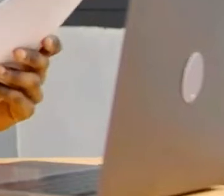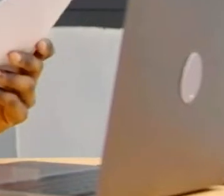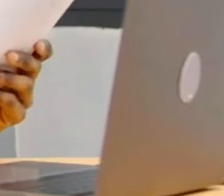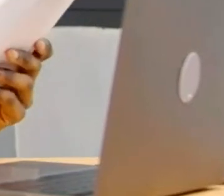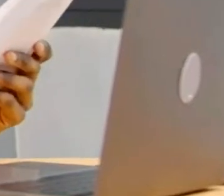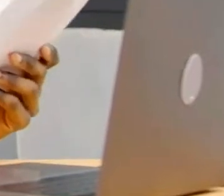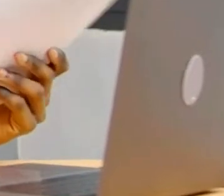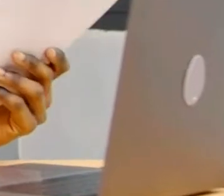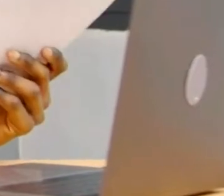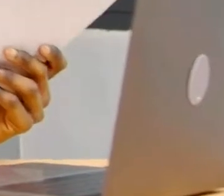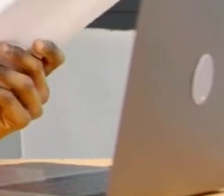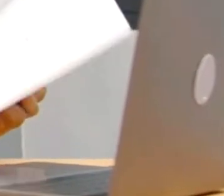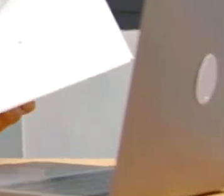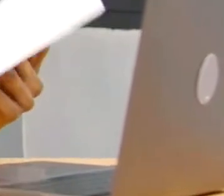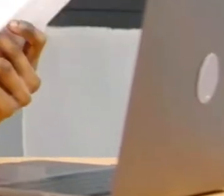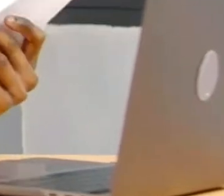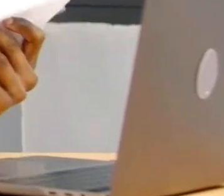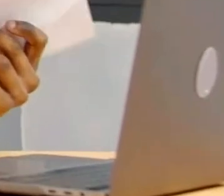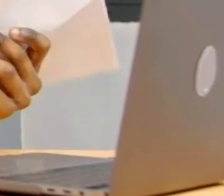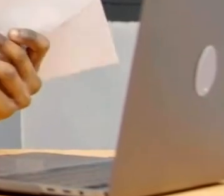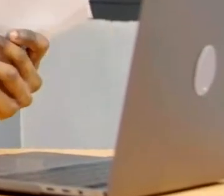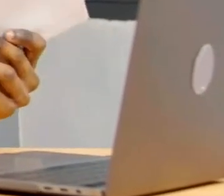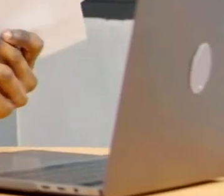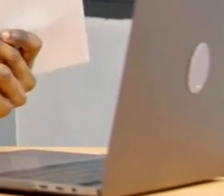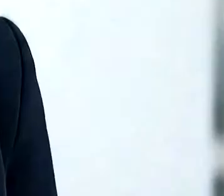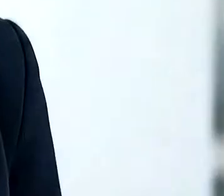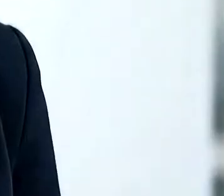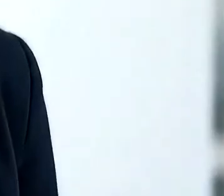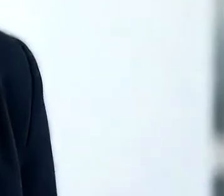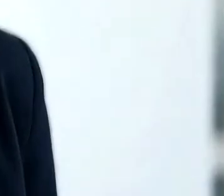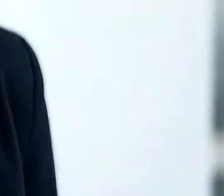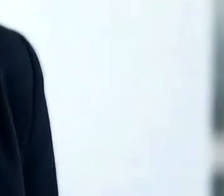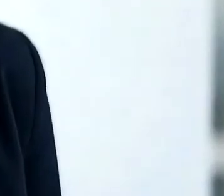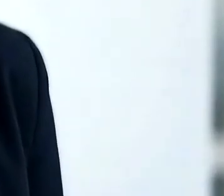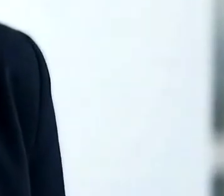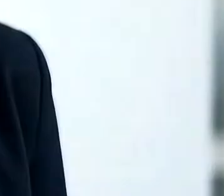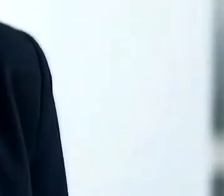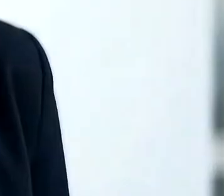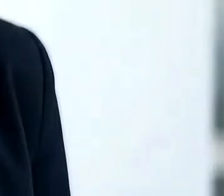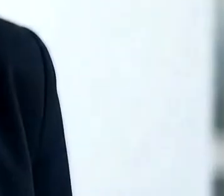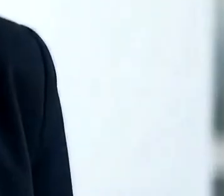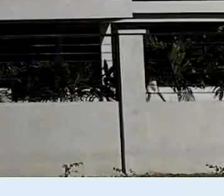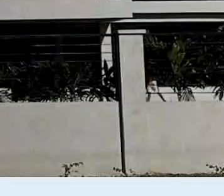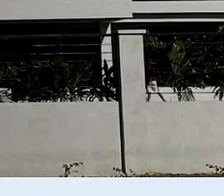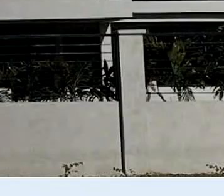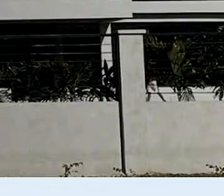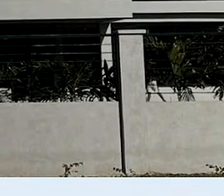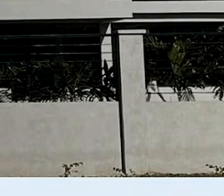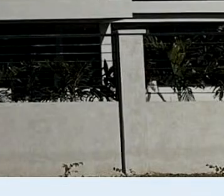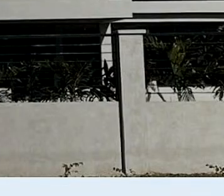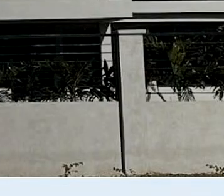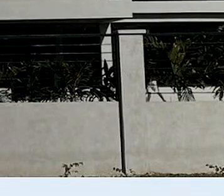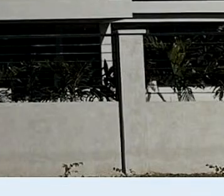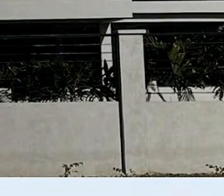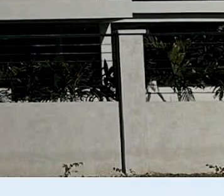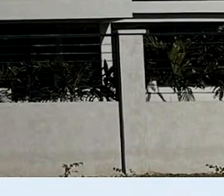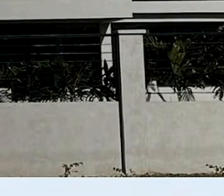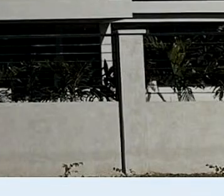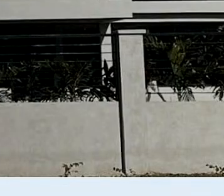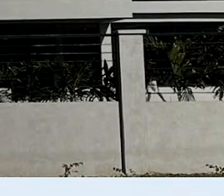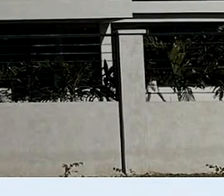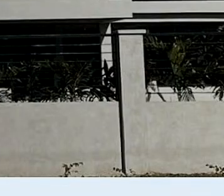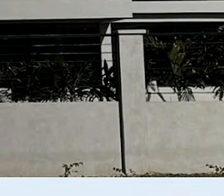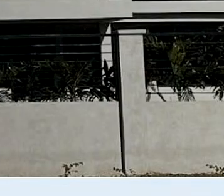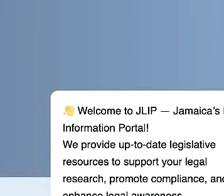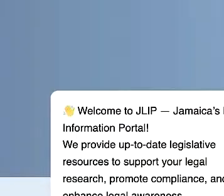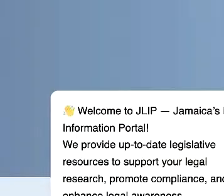rules, JLIP makes legal information easier to access and understand. Now, let's show